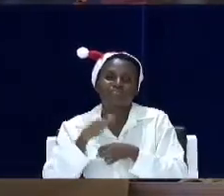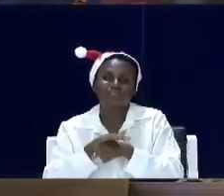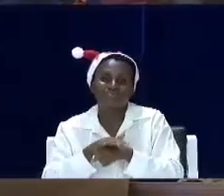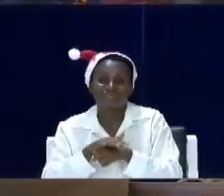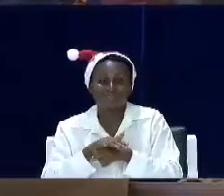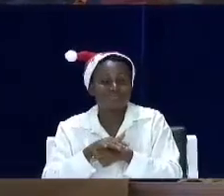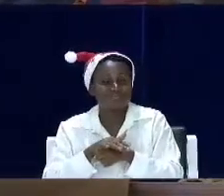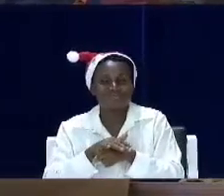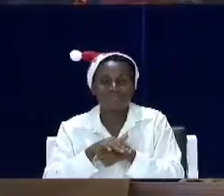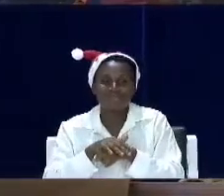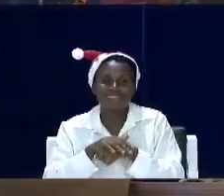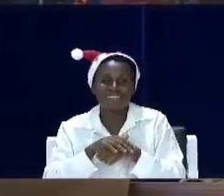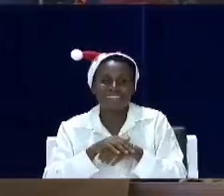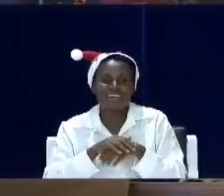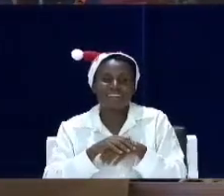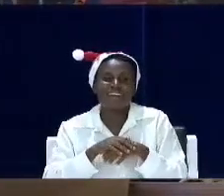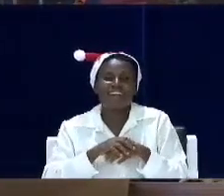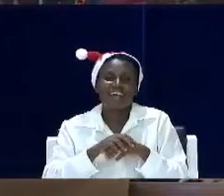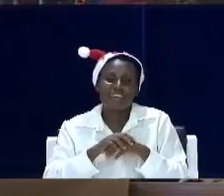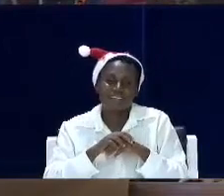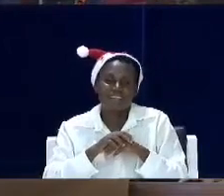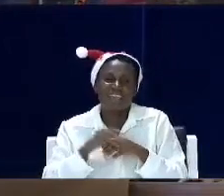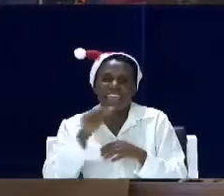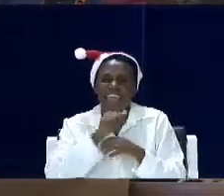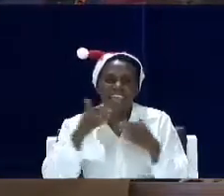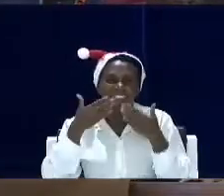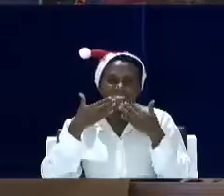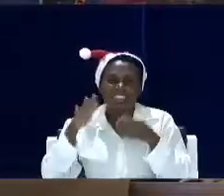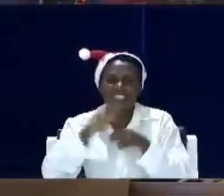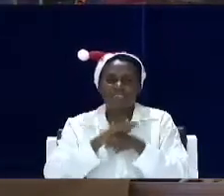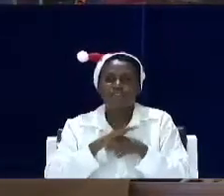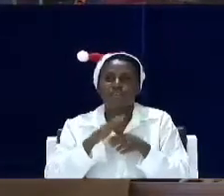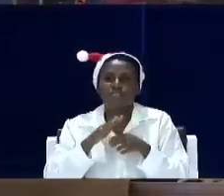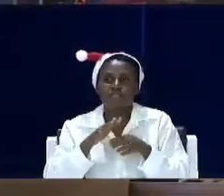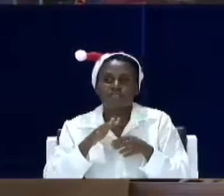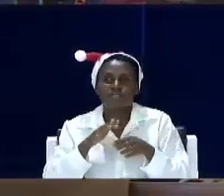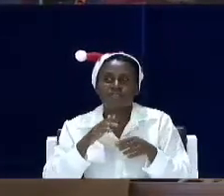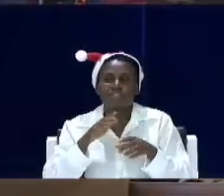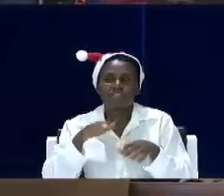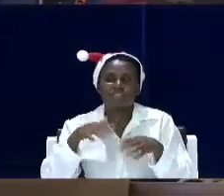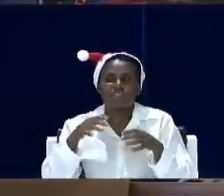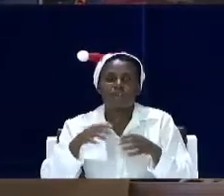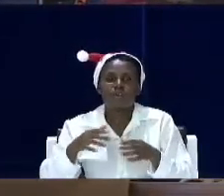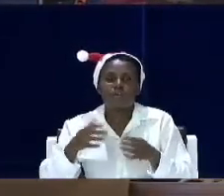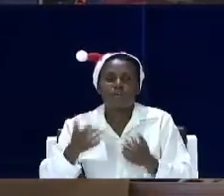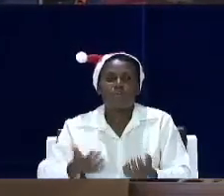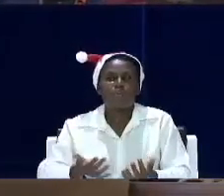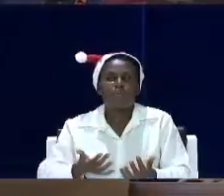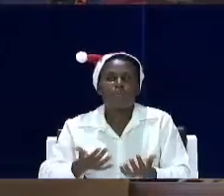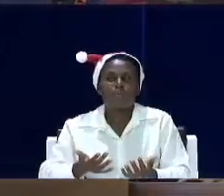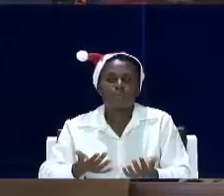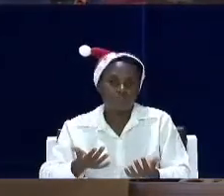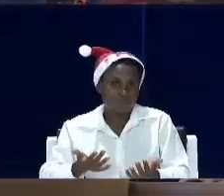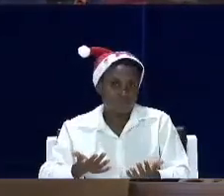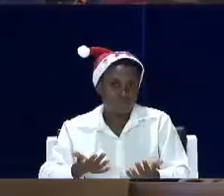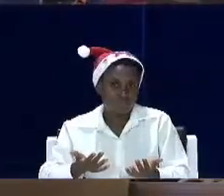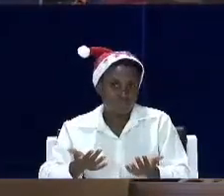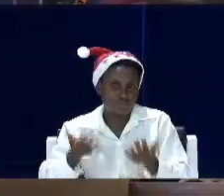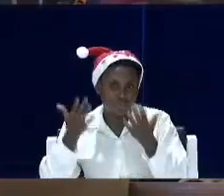gave of every clean beast a burnt offering to the Lord as soon as he touched down the